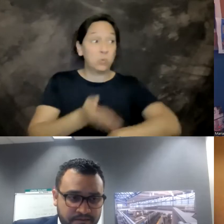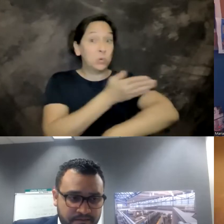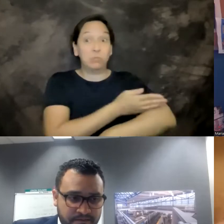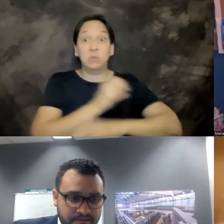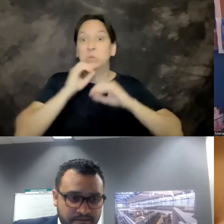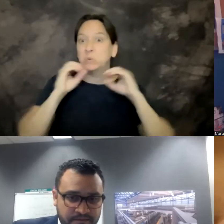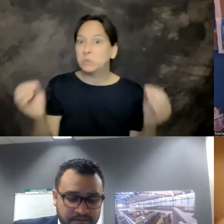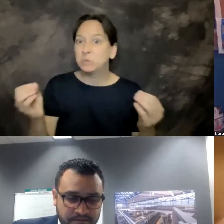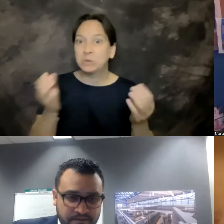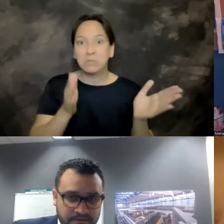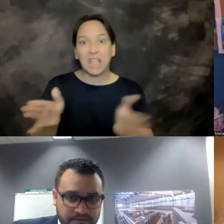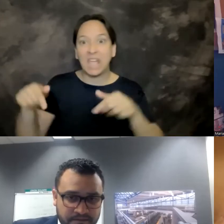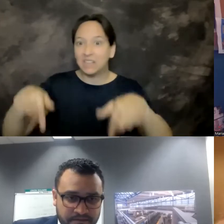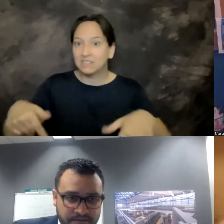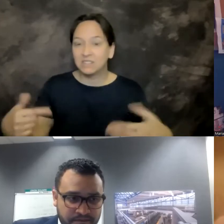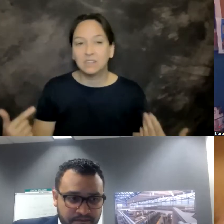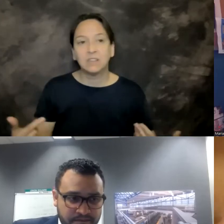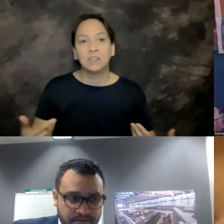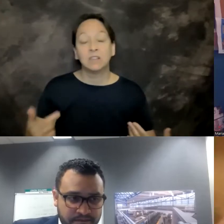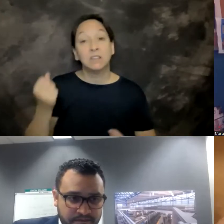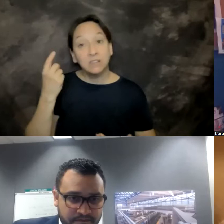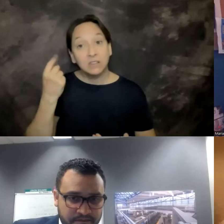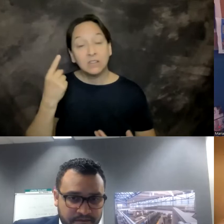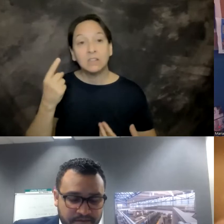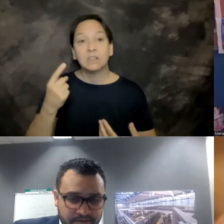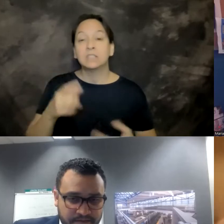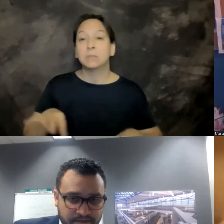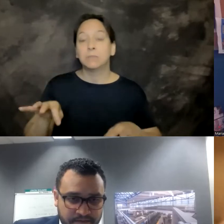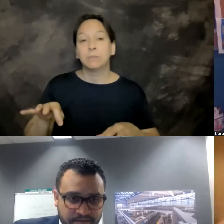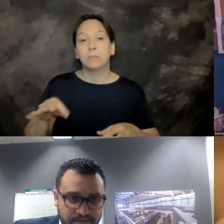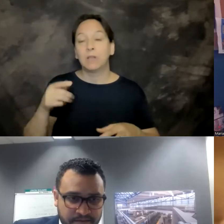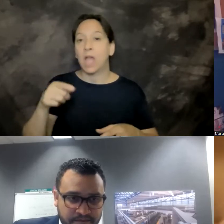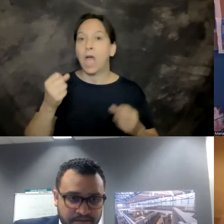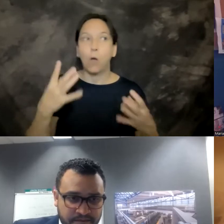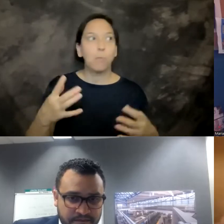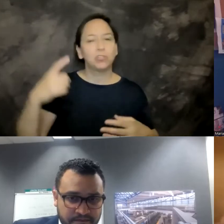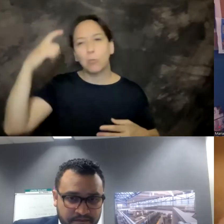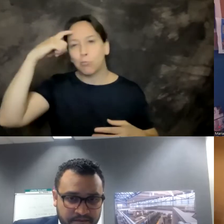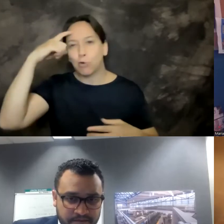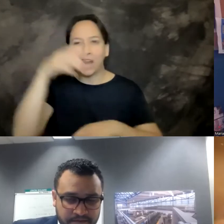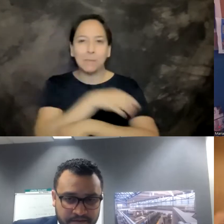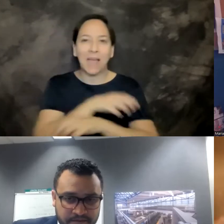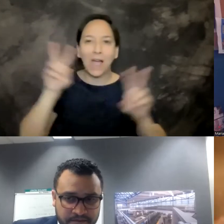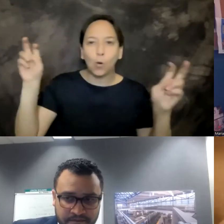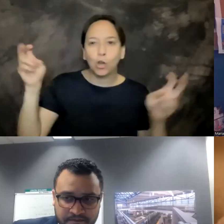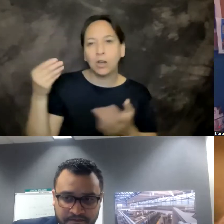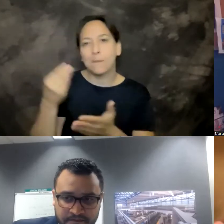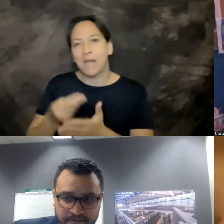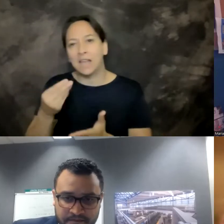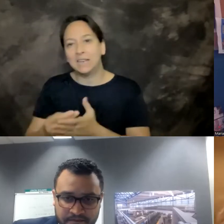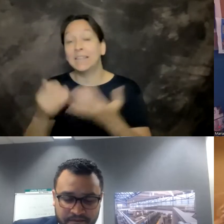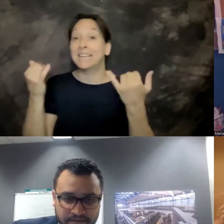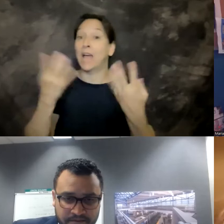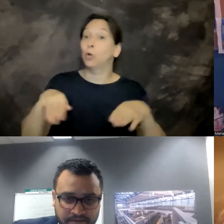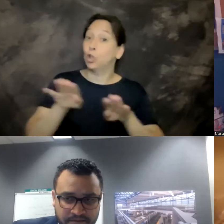in the plan, particularly given the amount of brain power, money, and I'm going to do my close off this way.